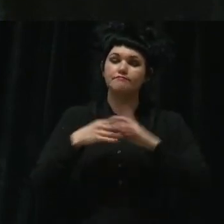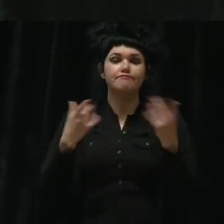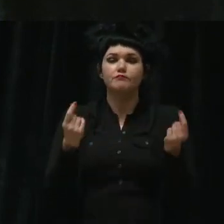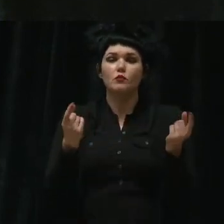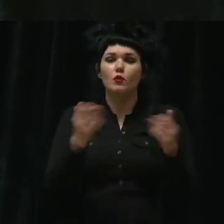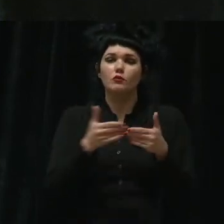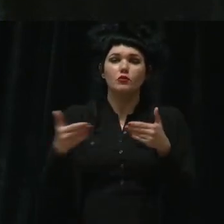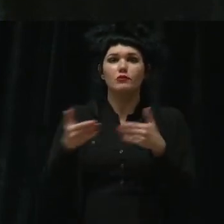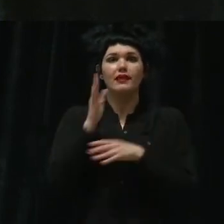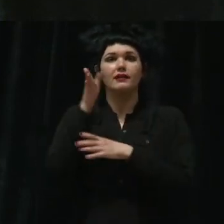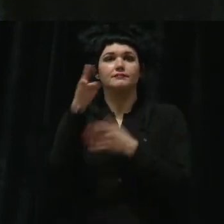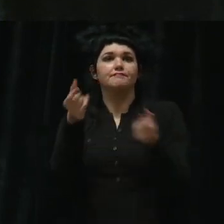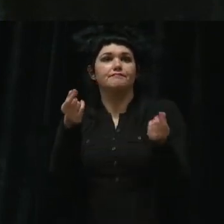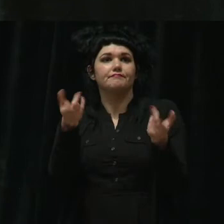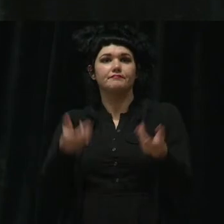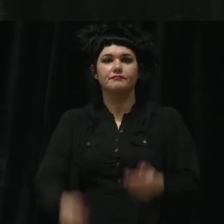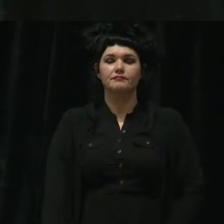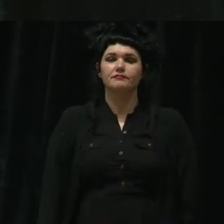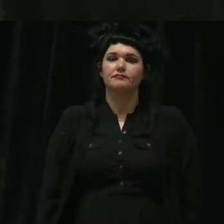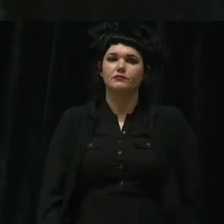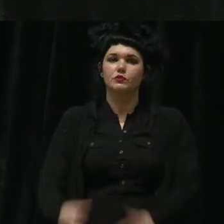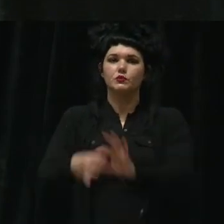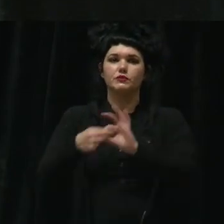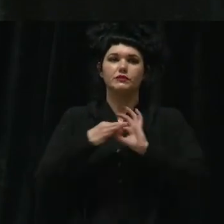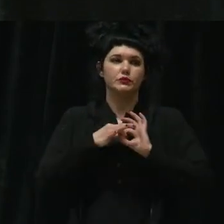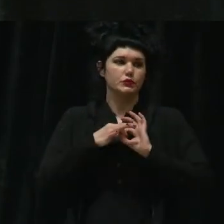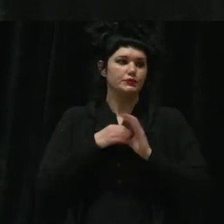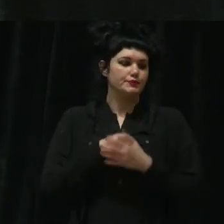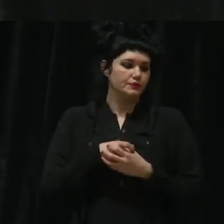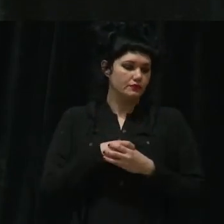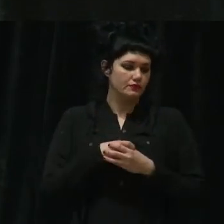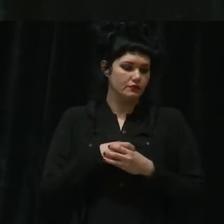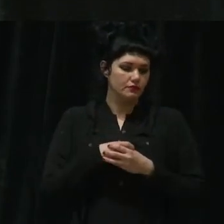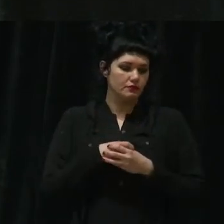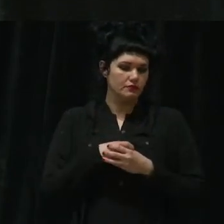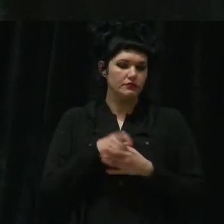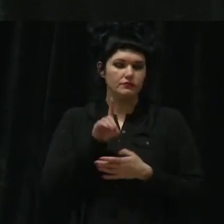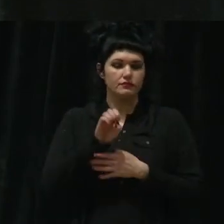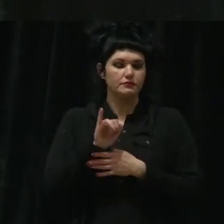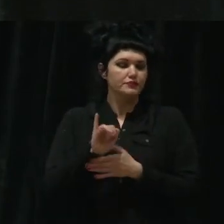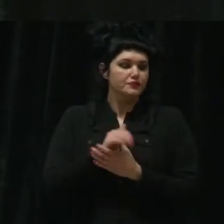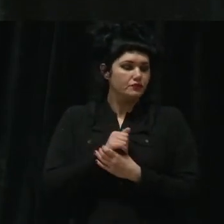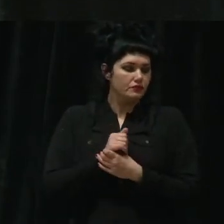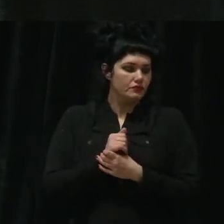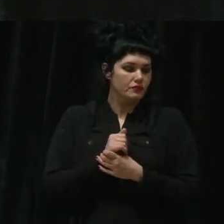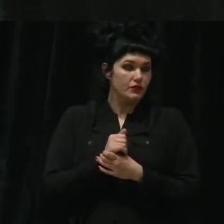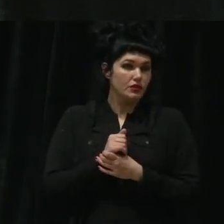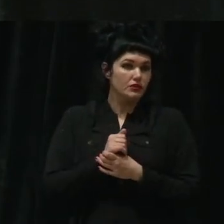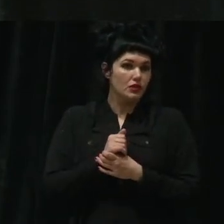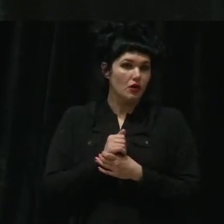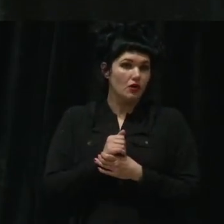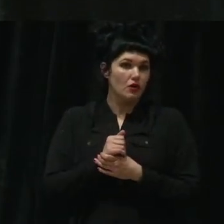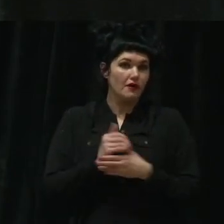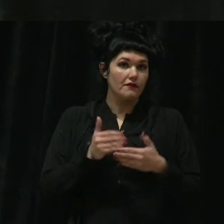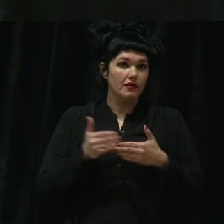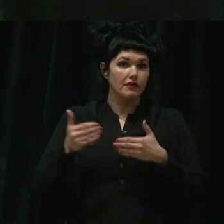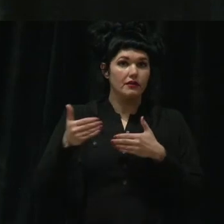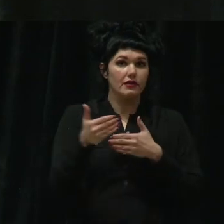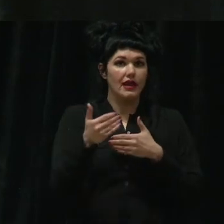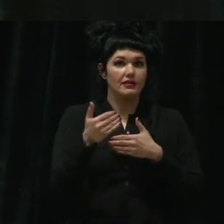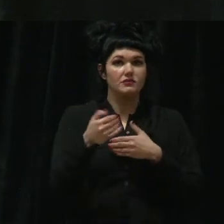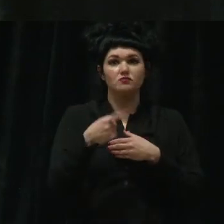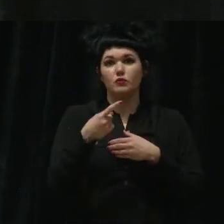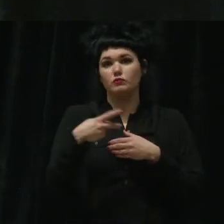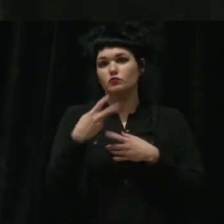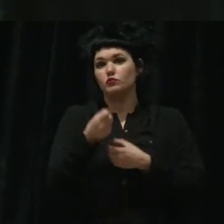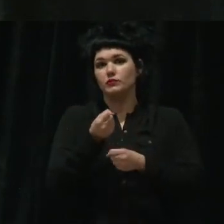on the horizon as it relates to DEI. So over the next year to 2 years plus,